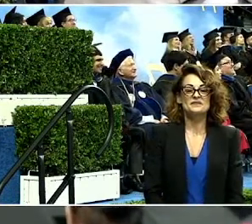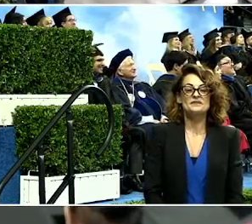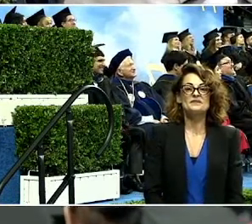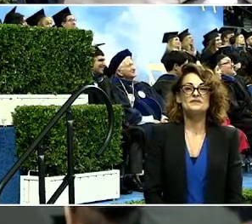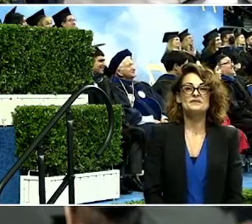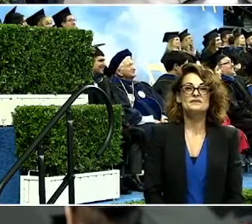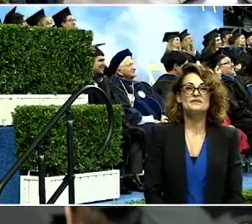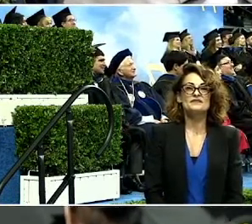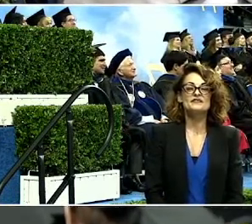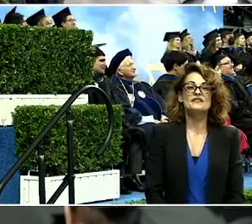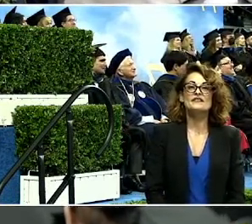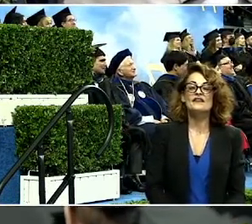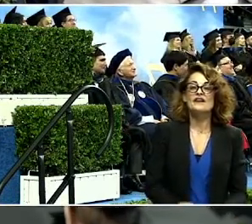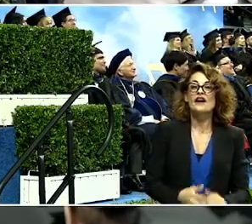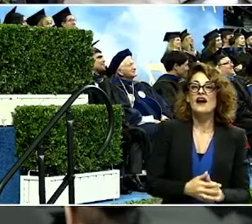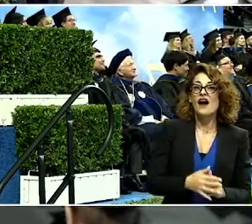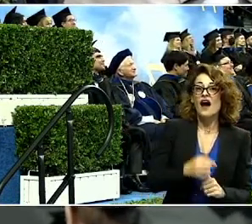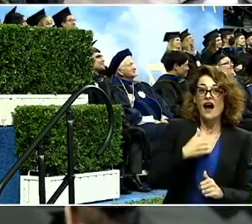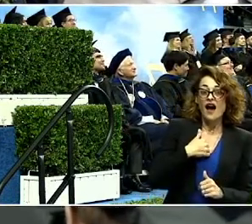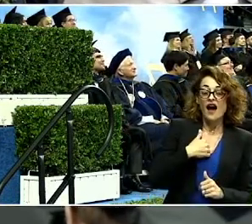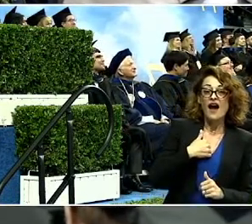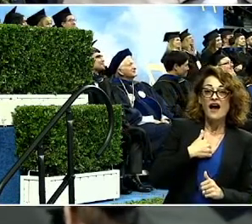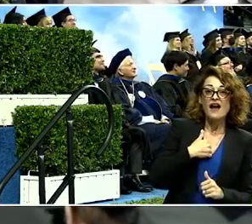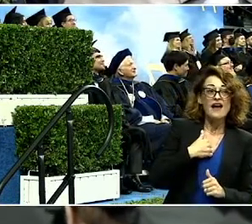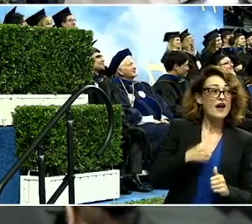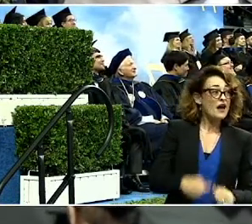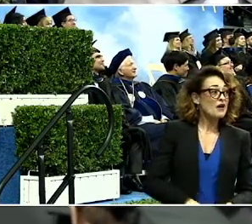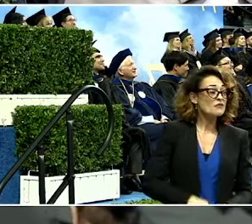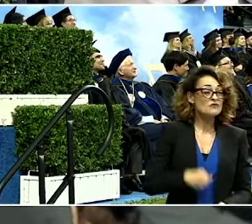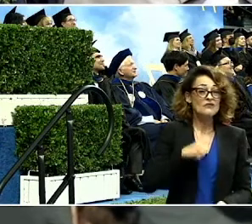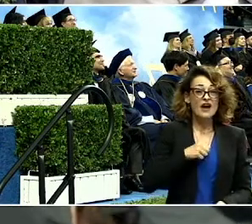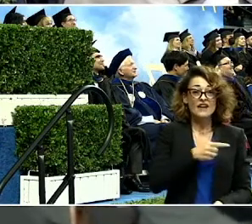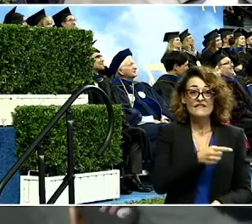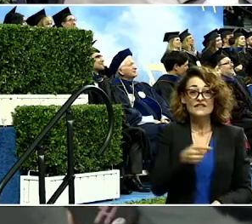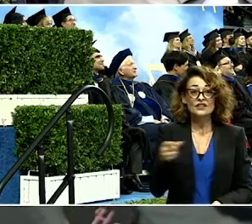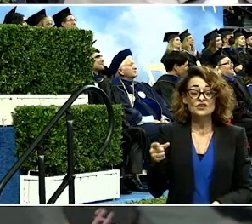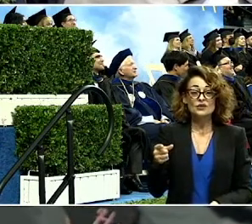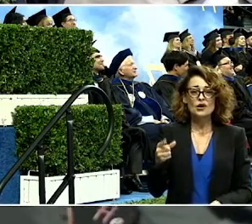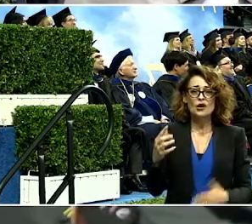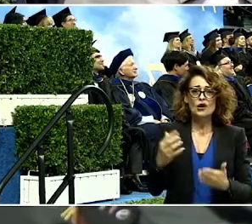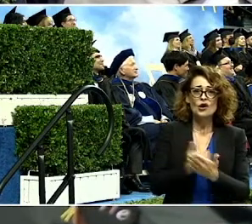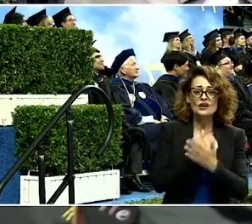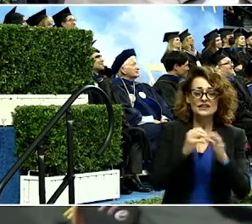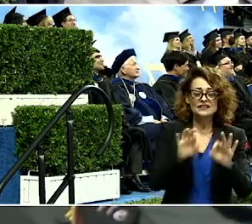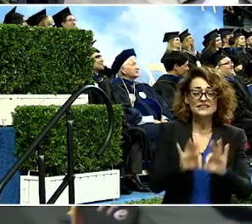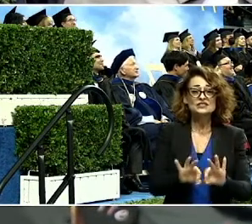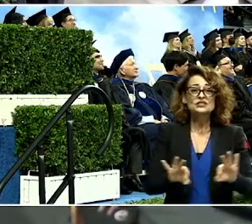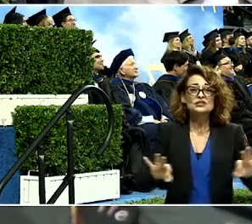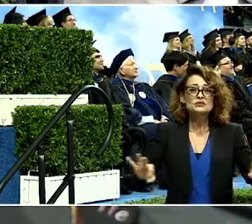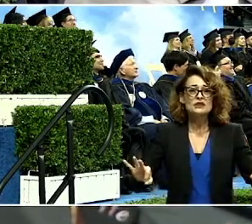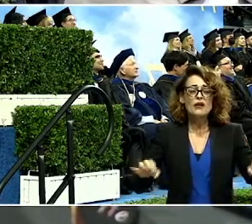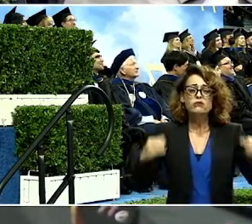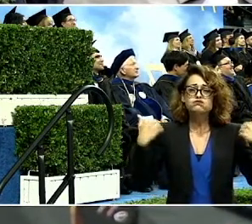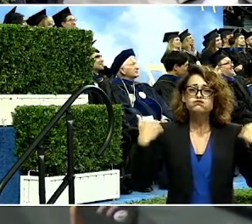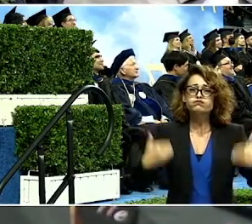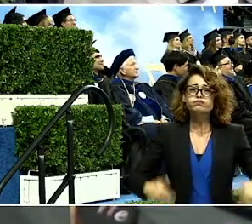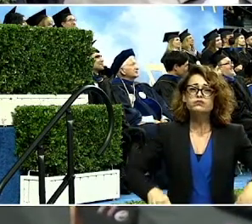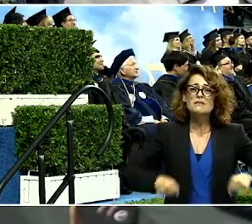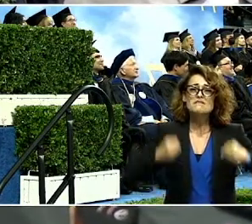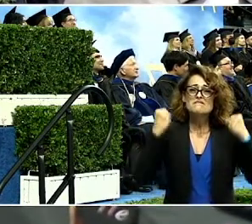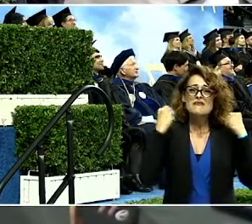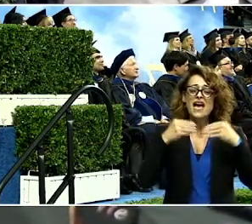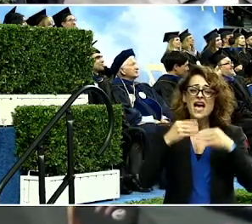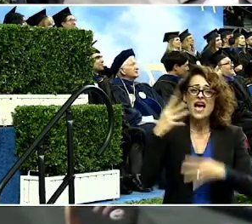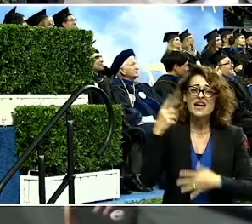One Bruin to another, I am proud of you. Earning a degree comes with hundreds of challenges, but when the odds are